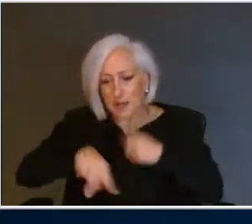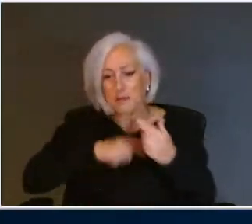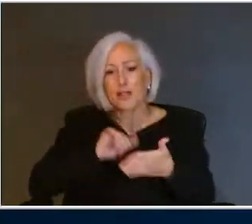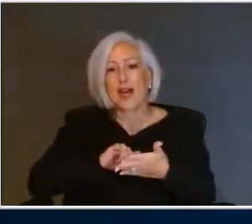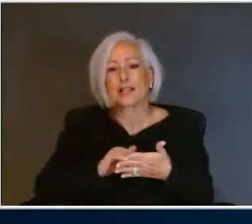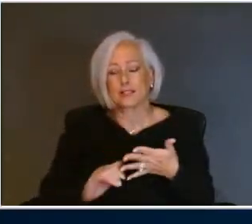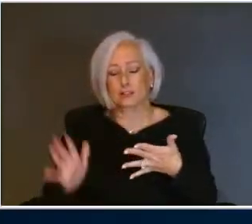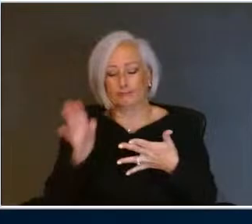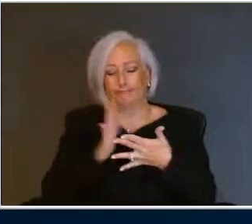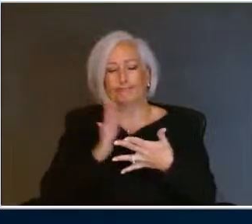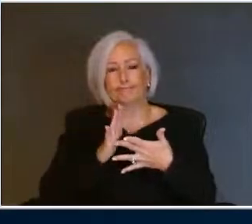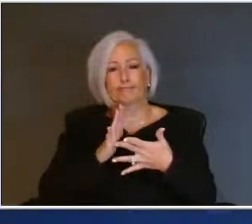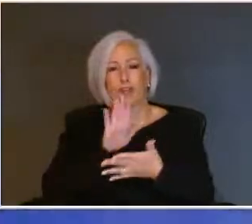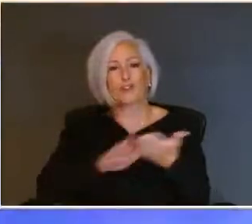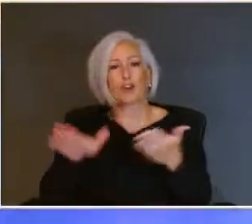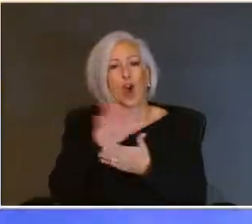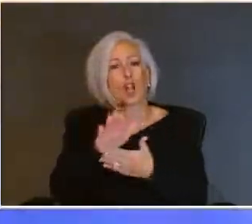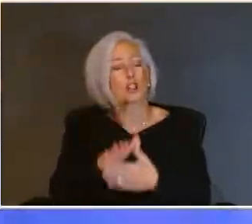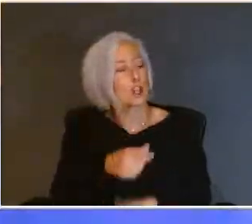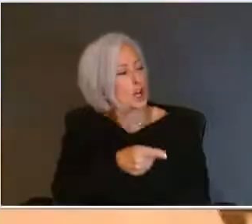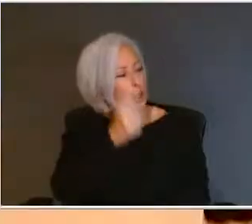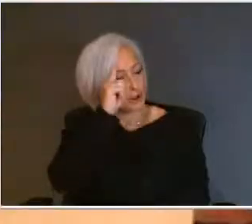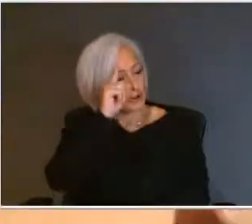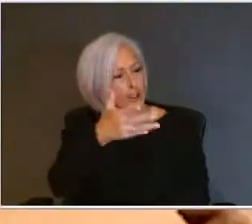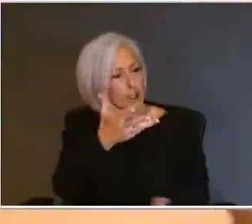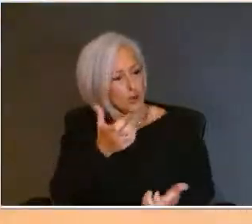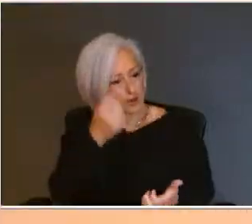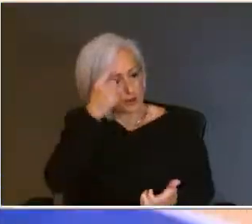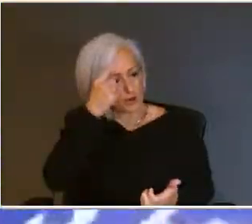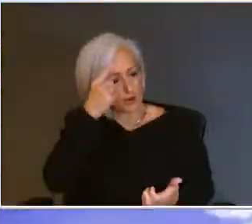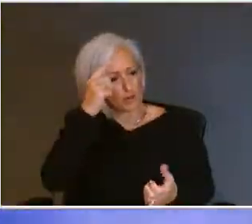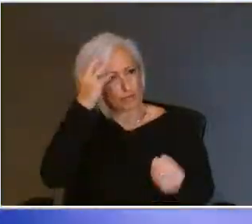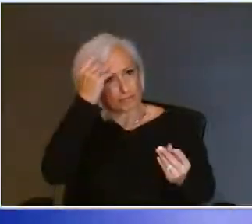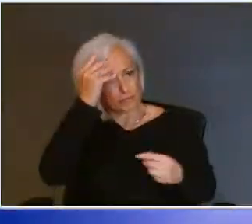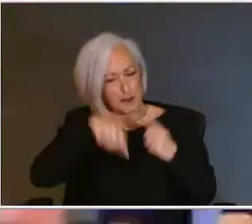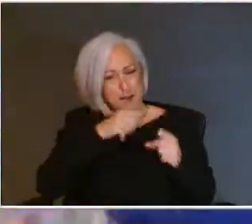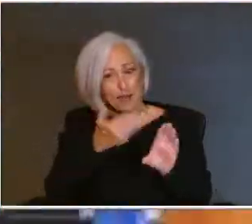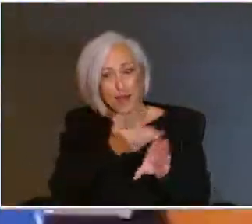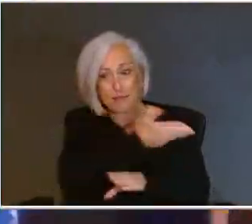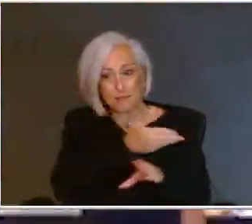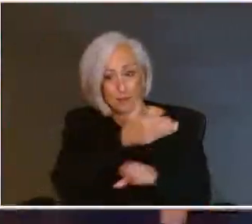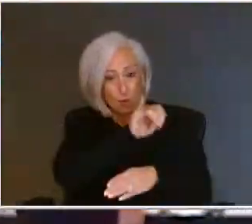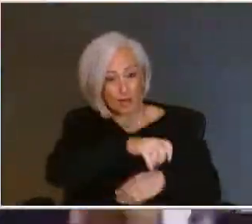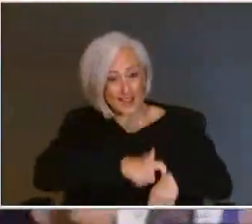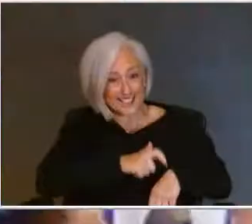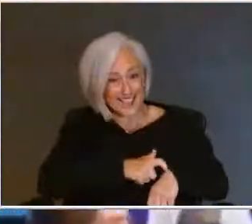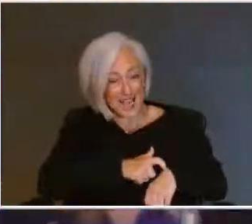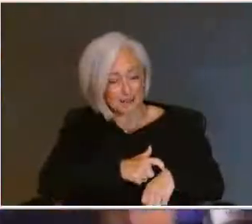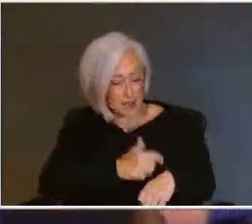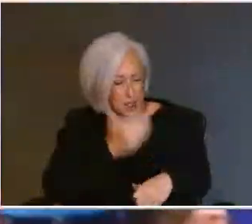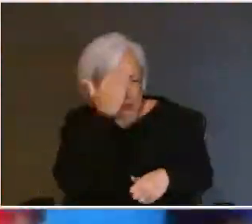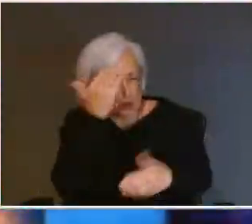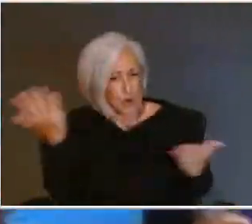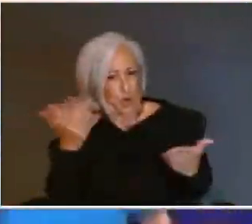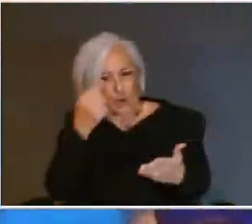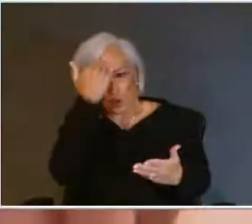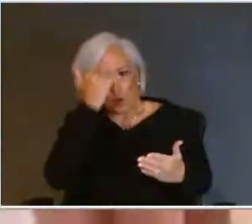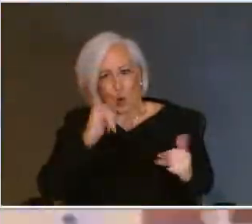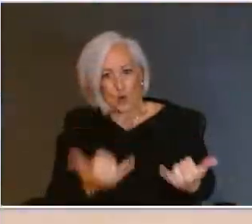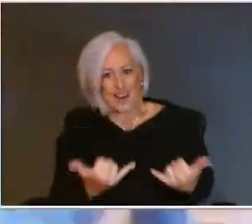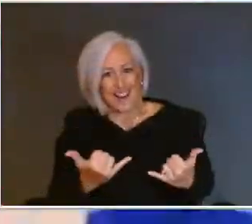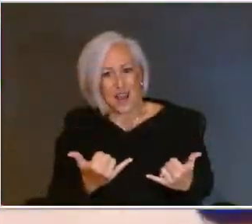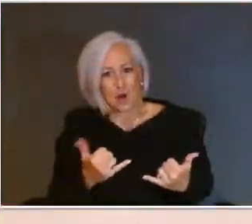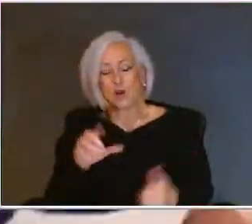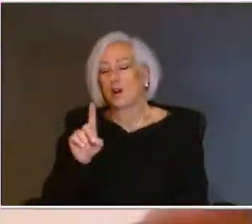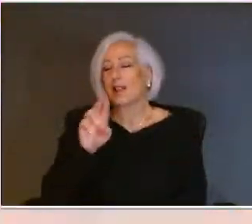So do you wish you would have started thinking about it sooner? Knowing what we know now and a little bit of what Dr. Woods was talking about. I